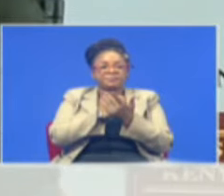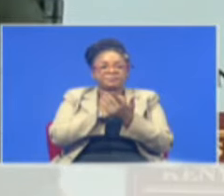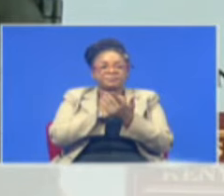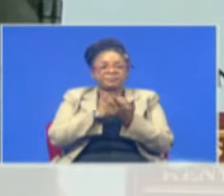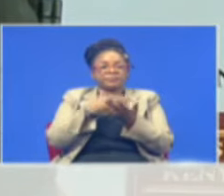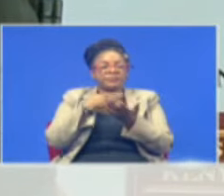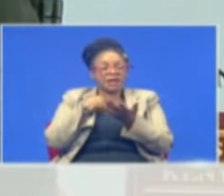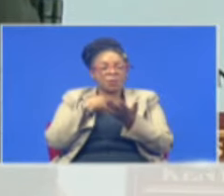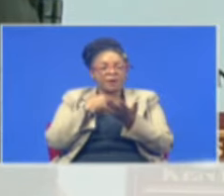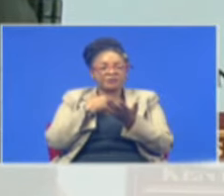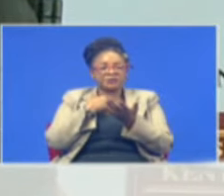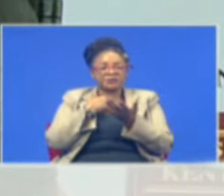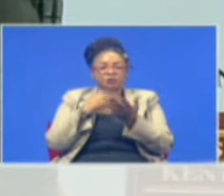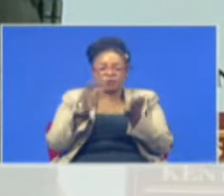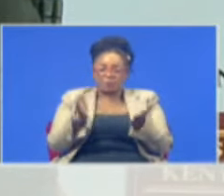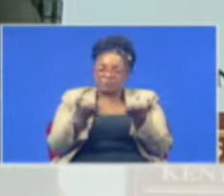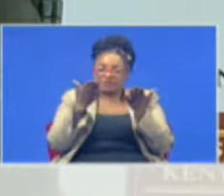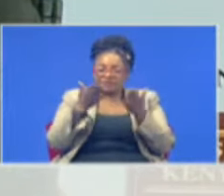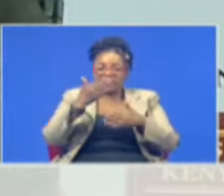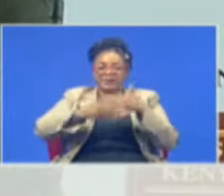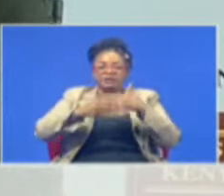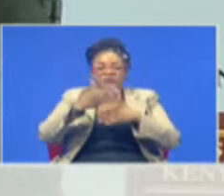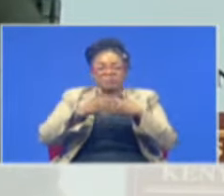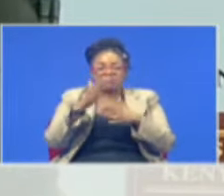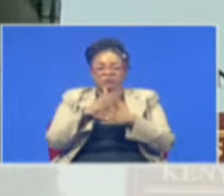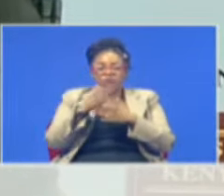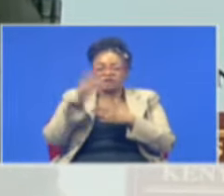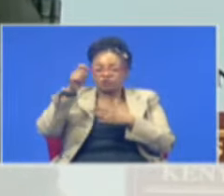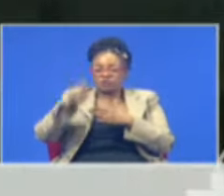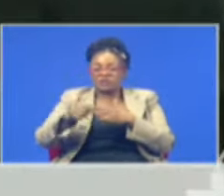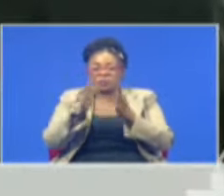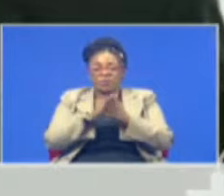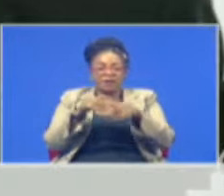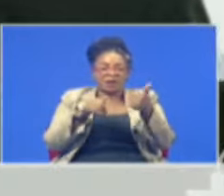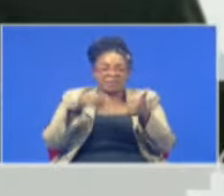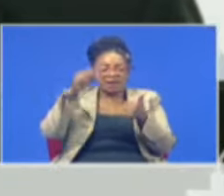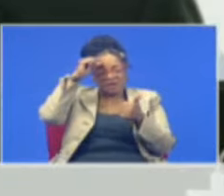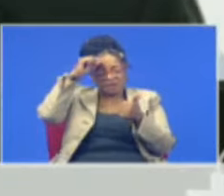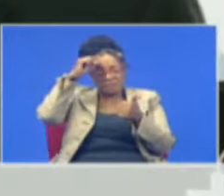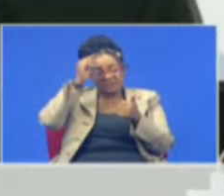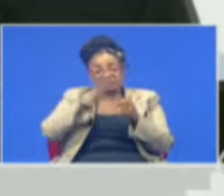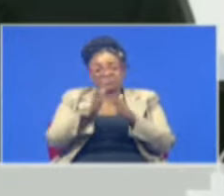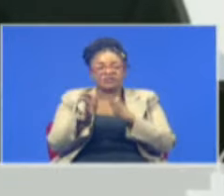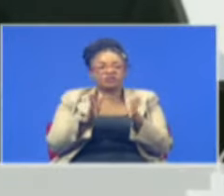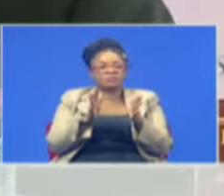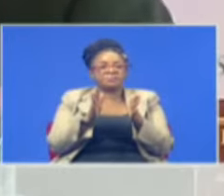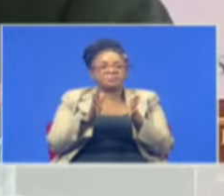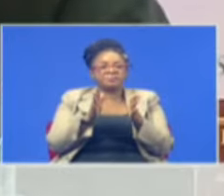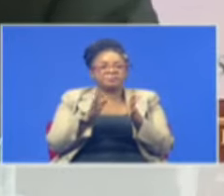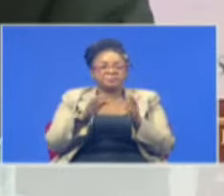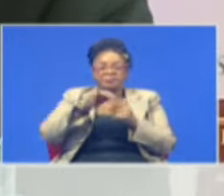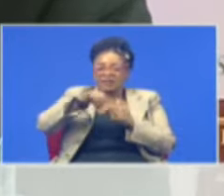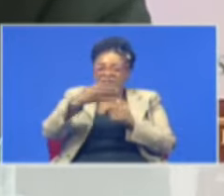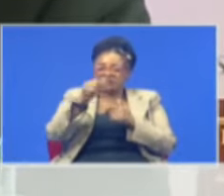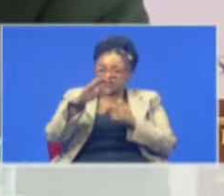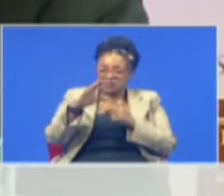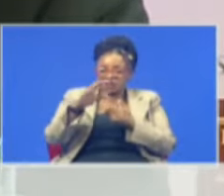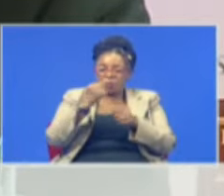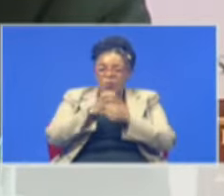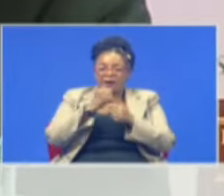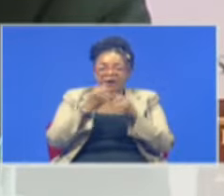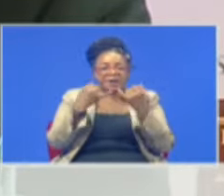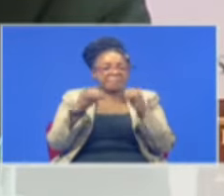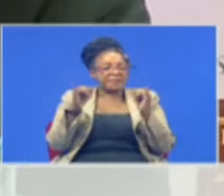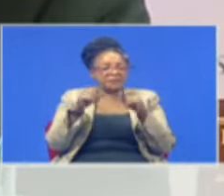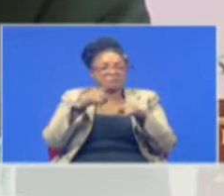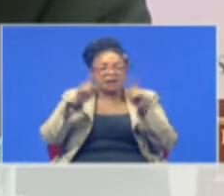the judiciary and the other arms of government. Let the JSC work independently, but we must find